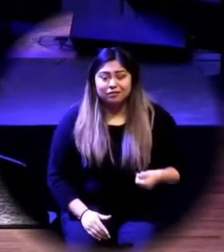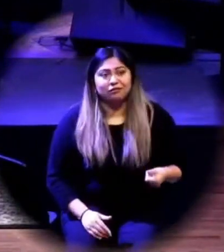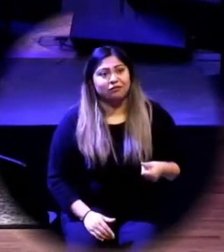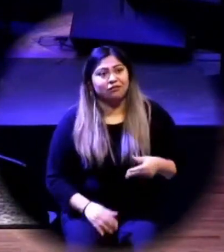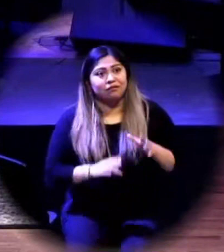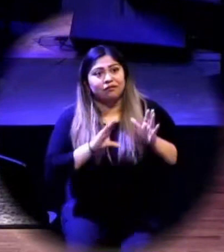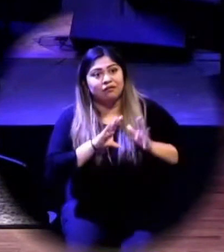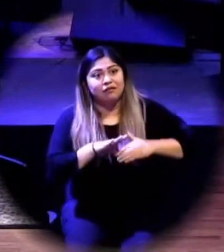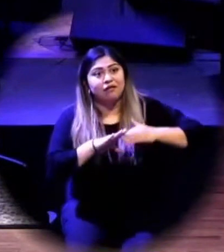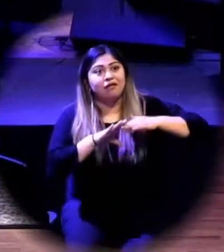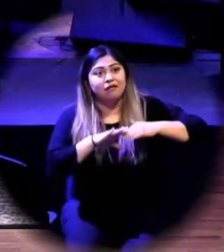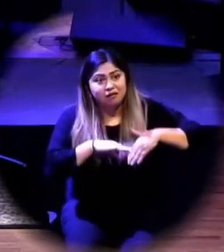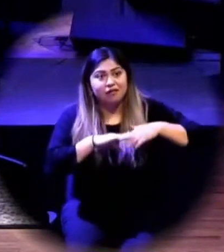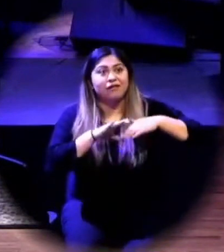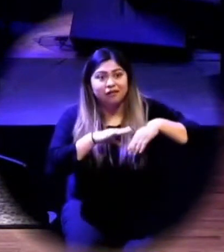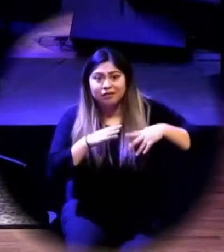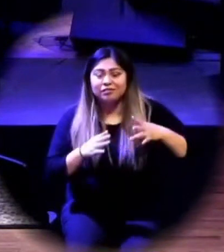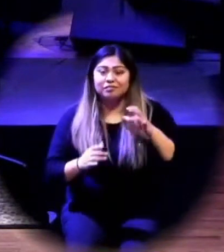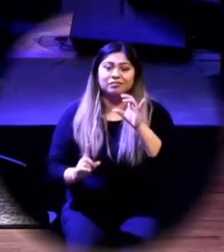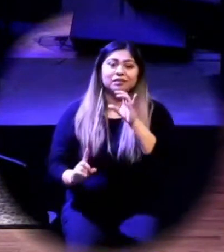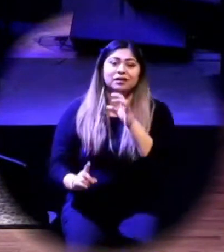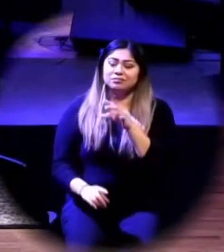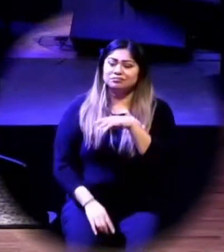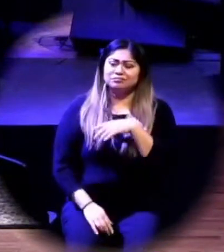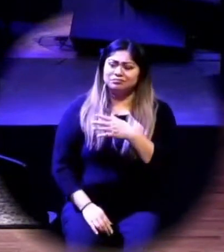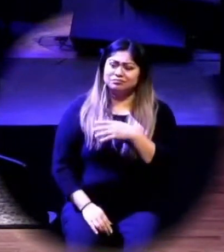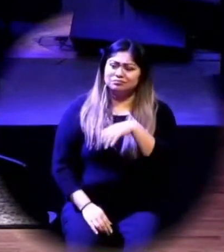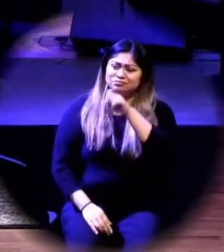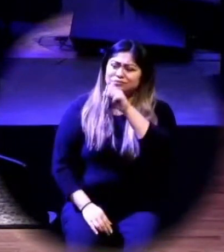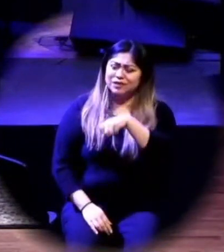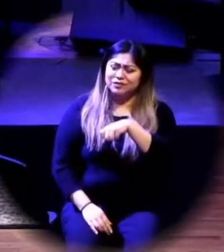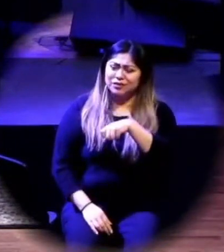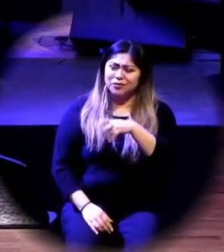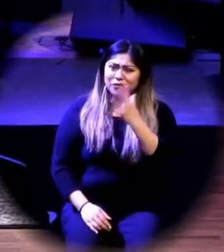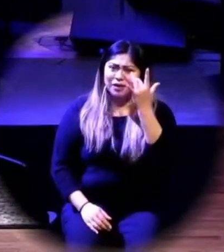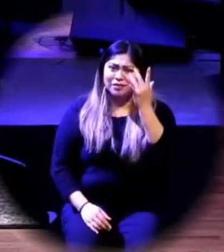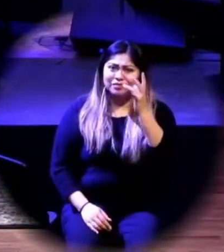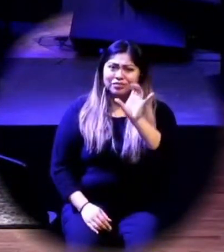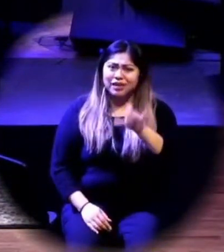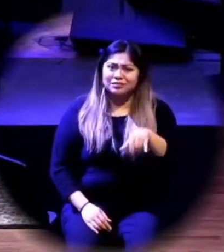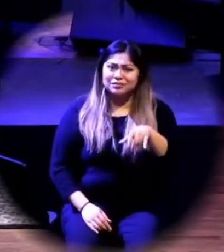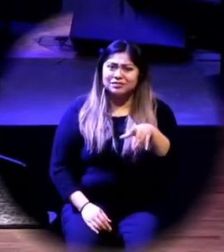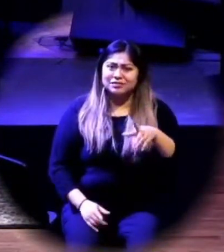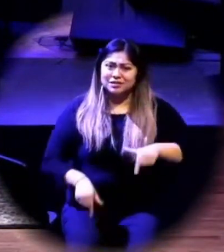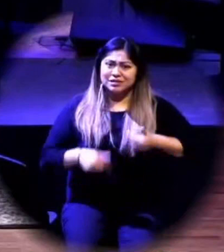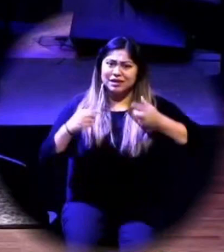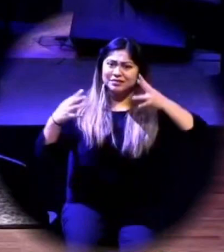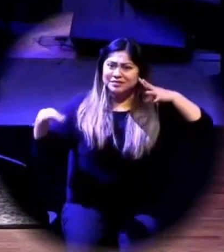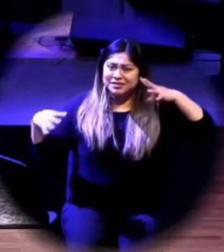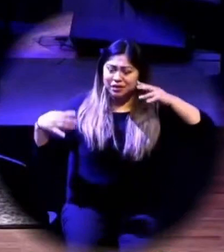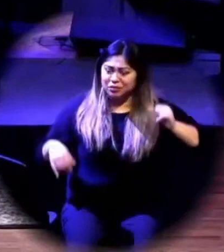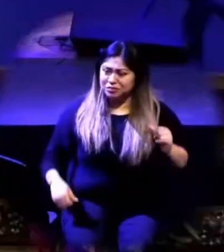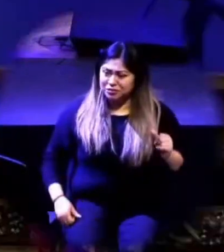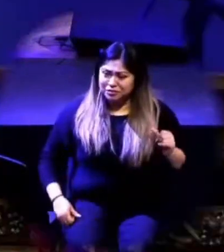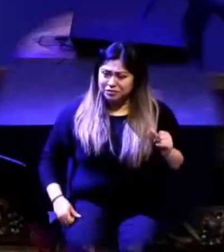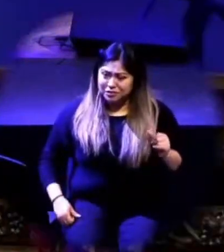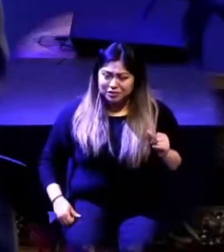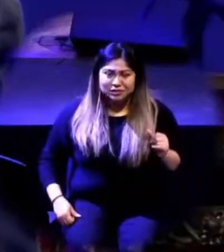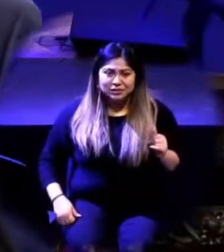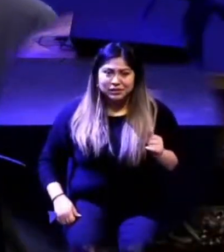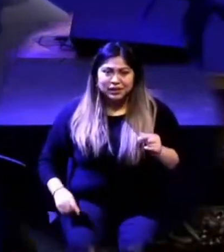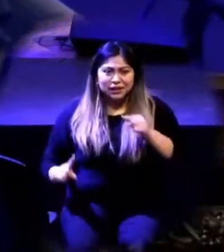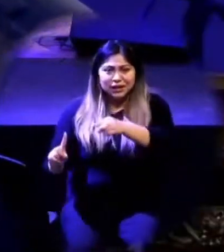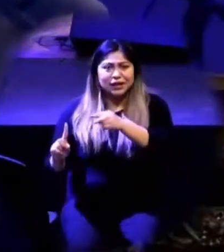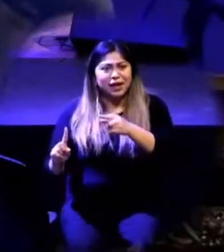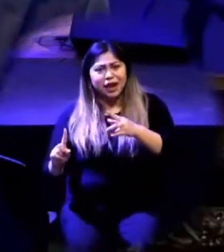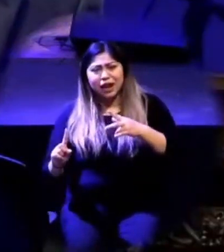And I love it. It was a sign of life. As a little boy, if he was awake, he was talking to you. Because he loved life